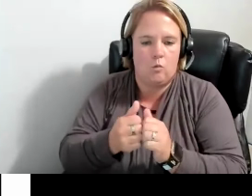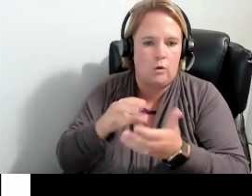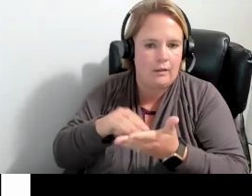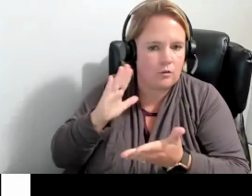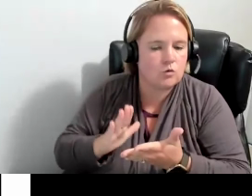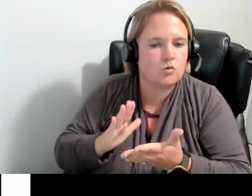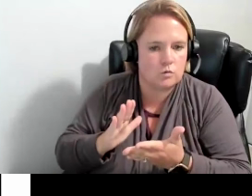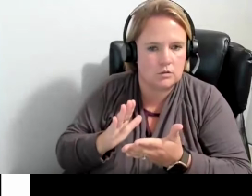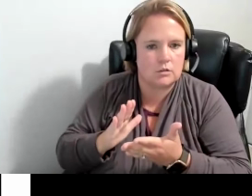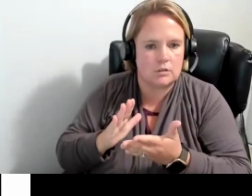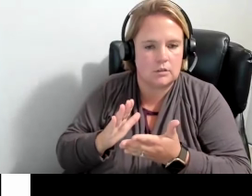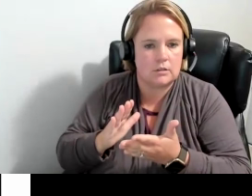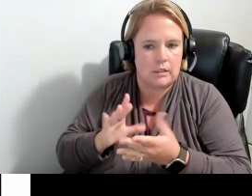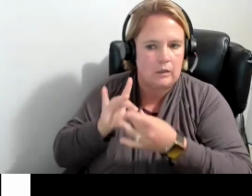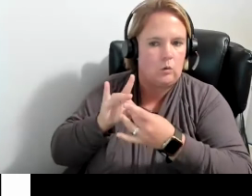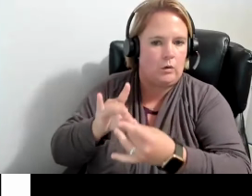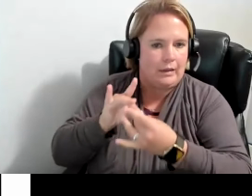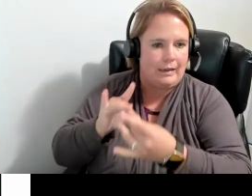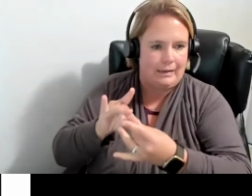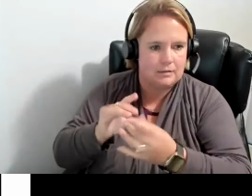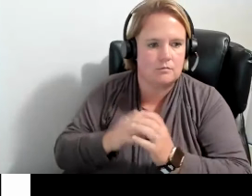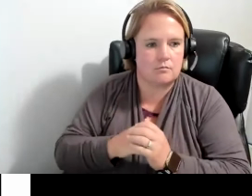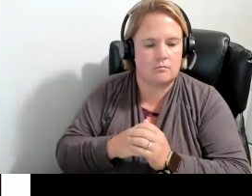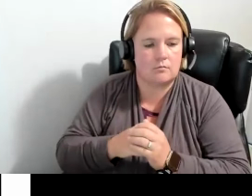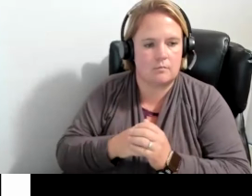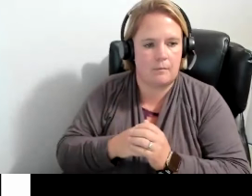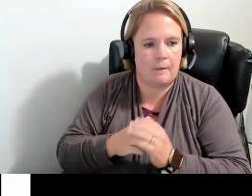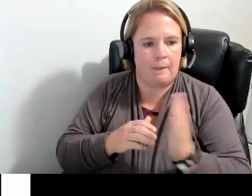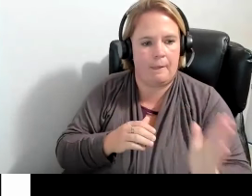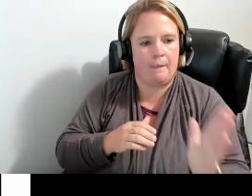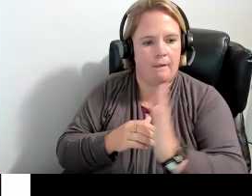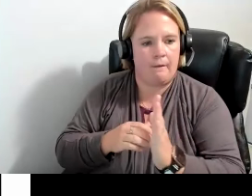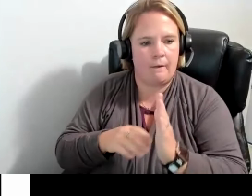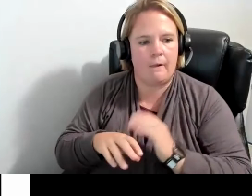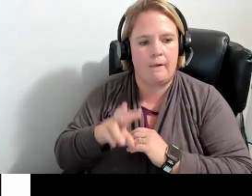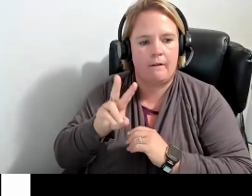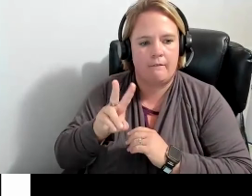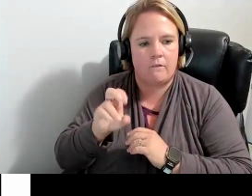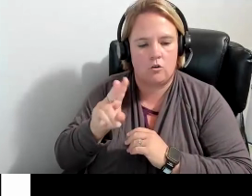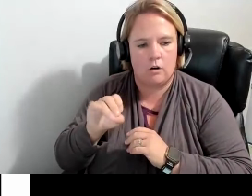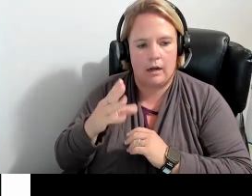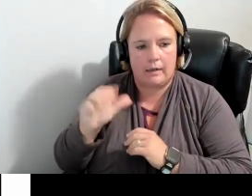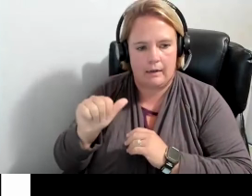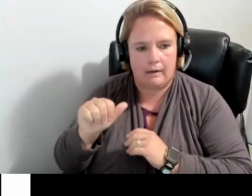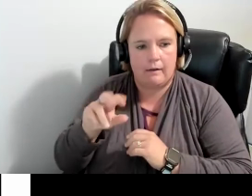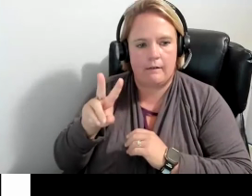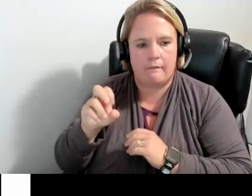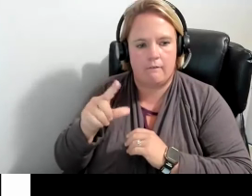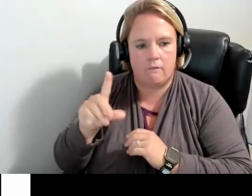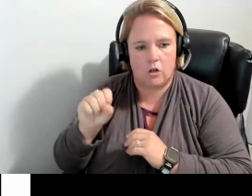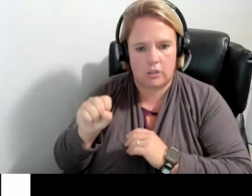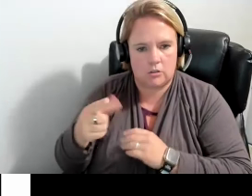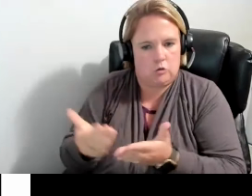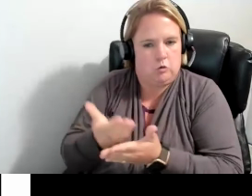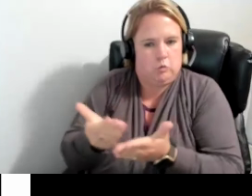also relate to them on the student side of things. Veronica Vargas, she's another counselor that works with us. She's the newest addition to our